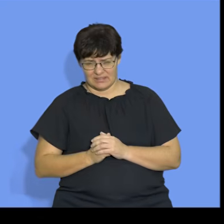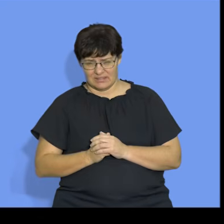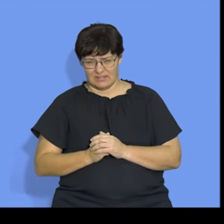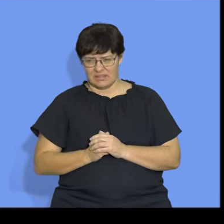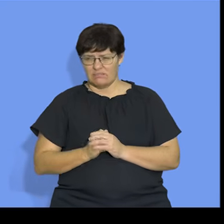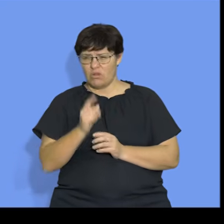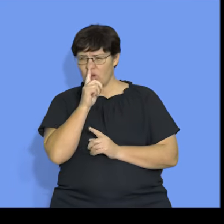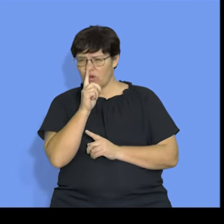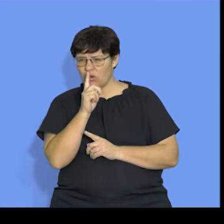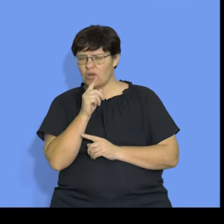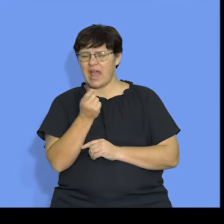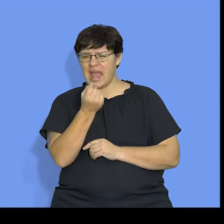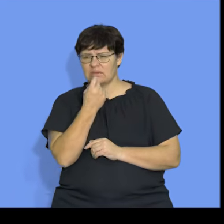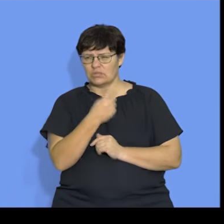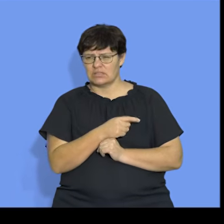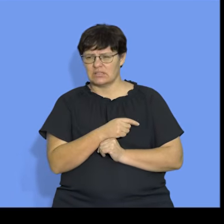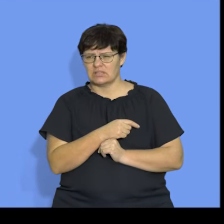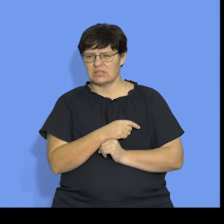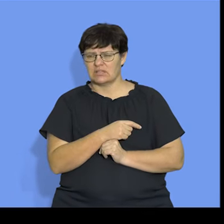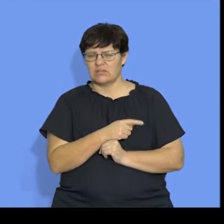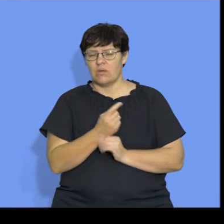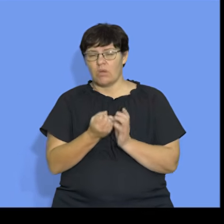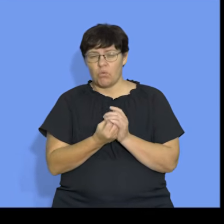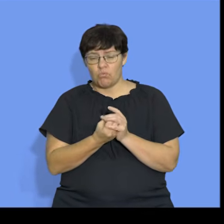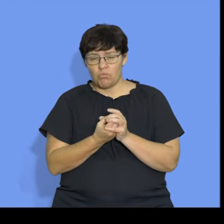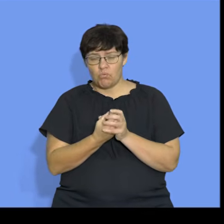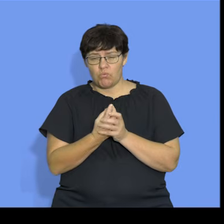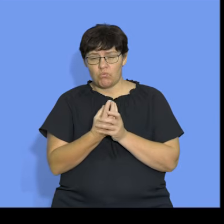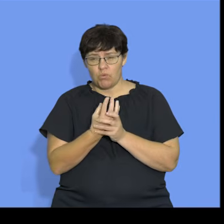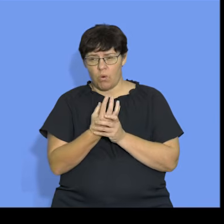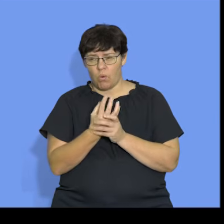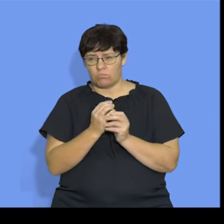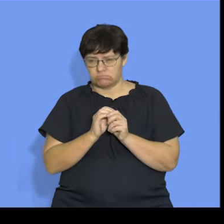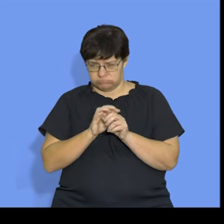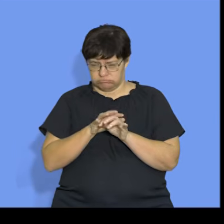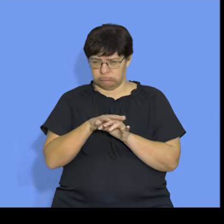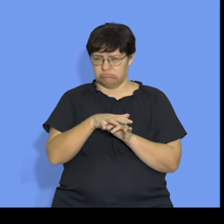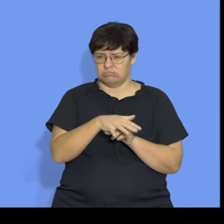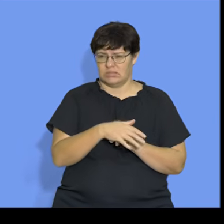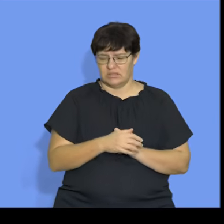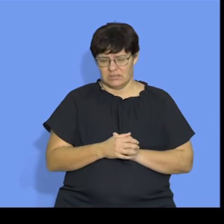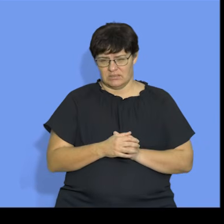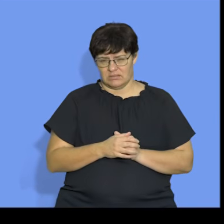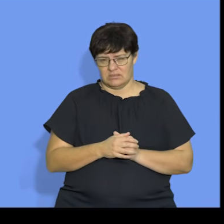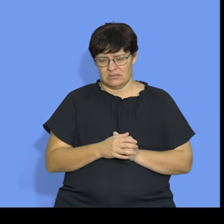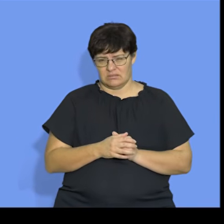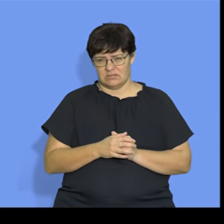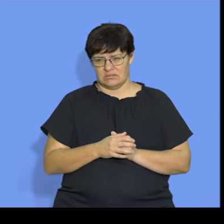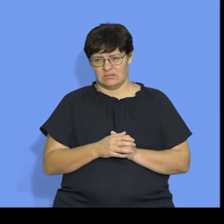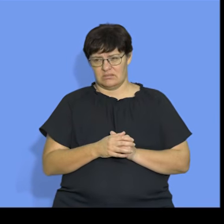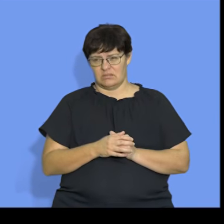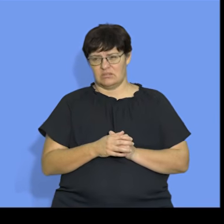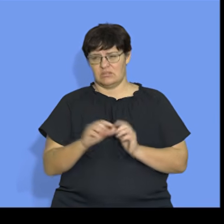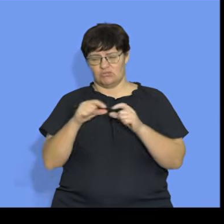the antibiotic that grows over, all right, grows over the